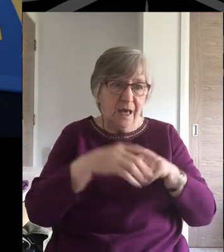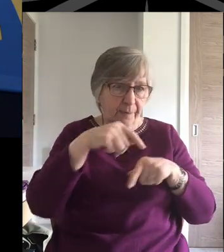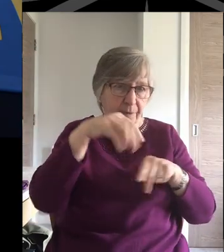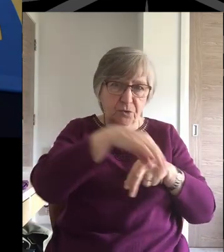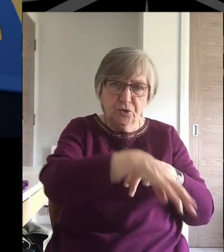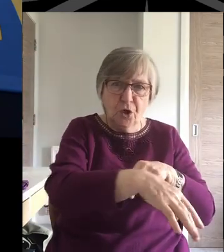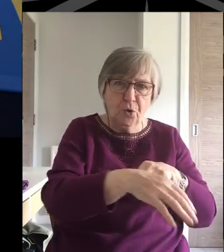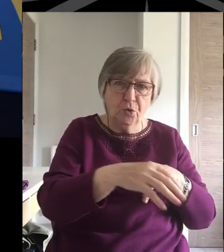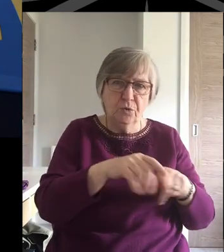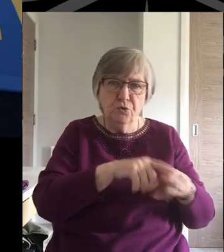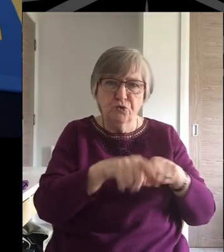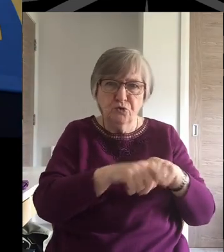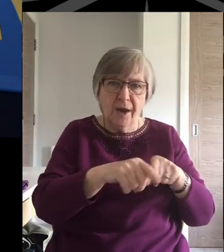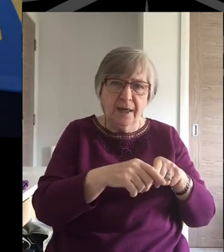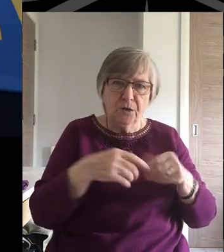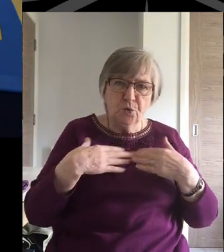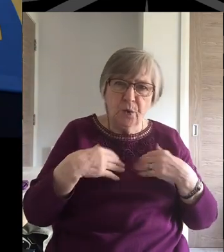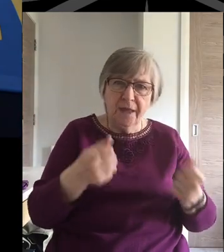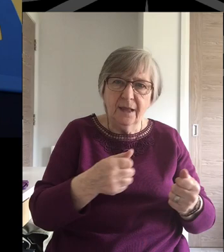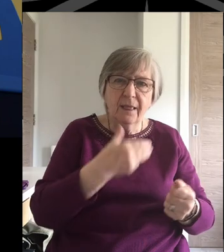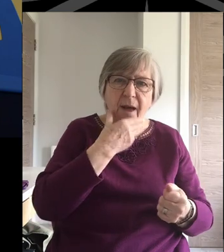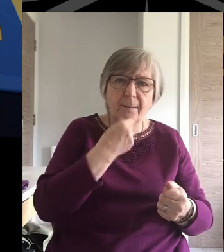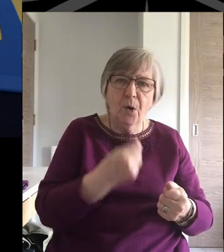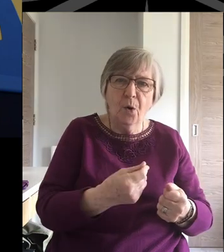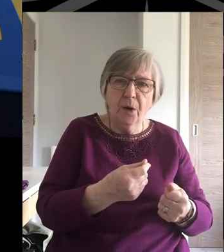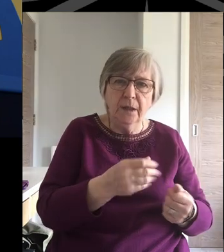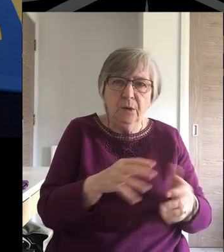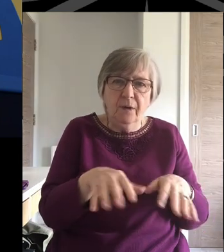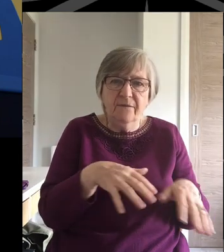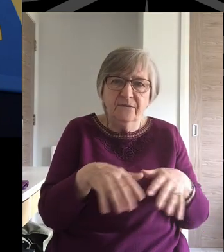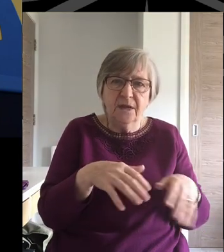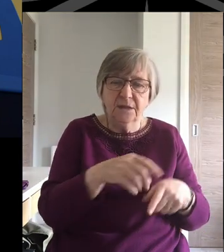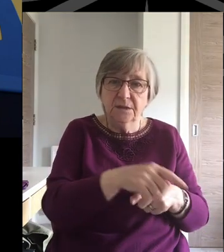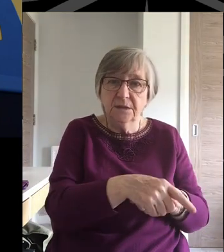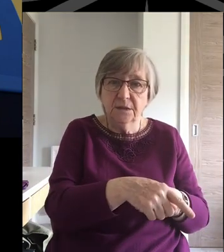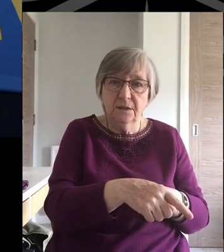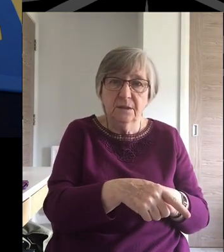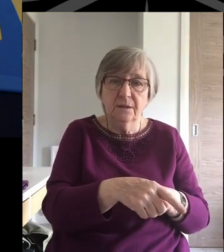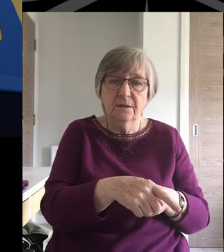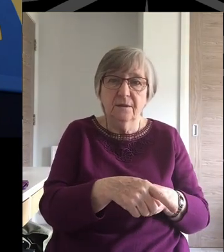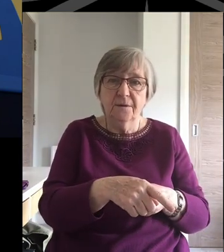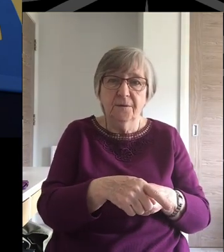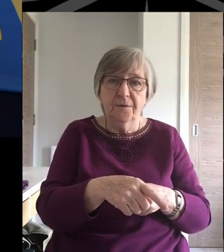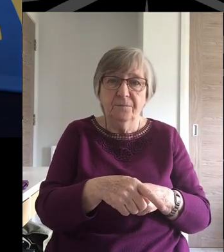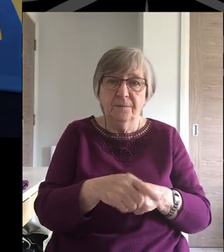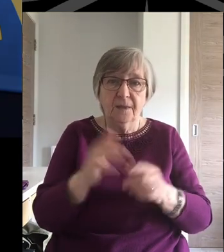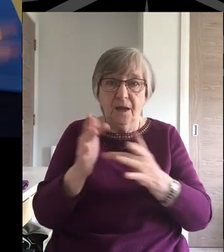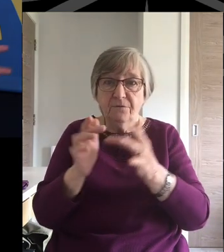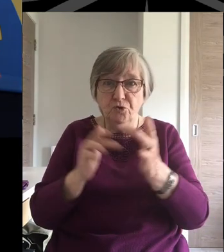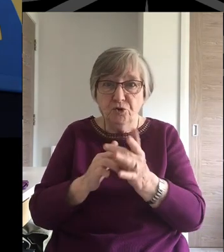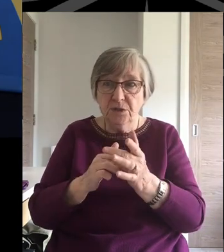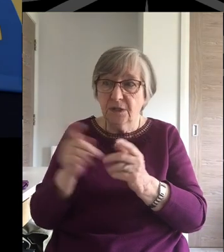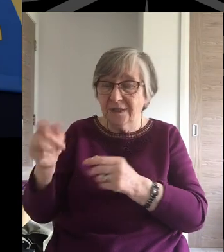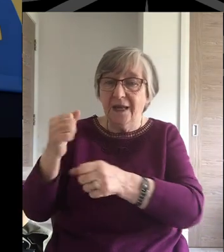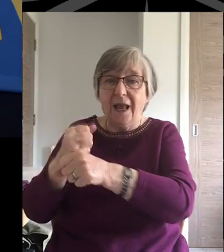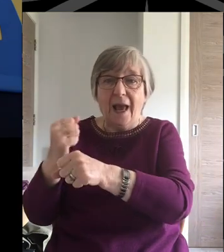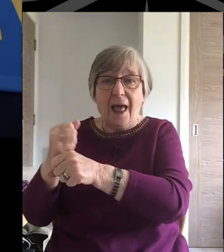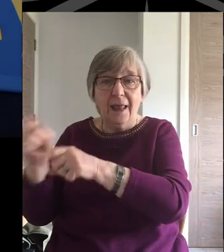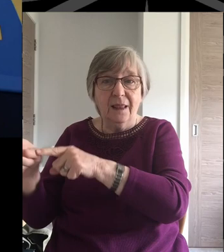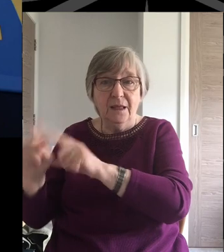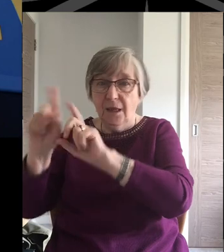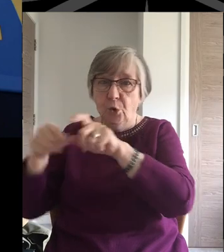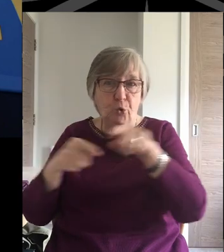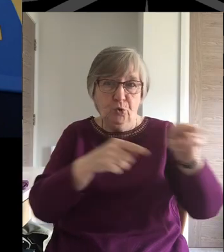with the challenge to heal a boy who was having fits. If Jesus was in Galilee, he couldn't